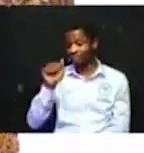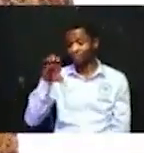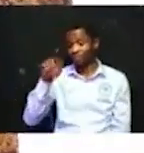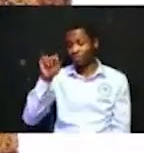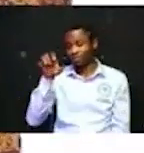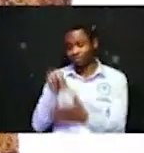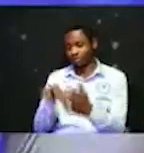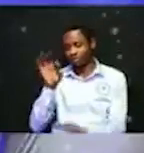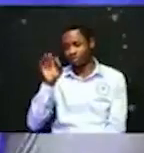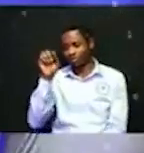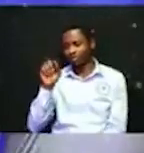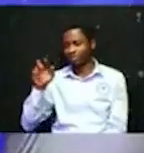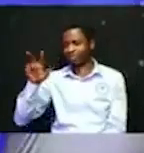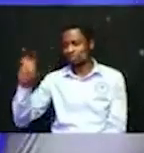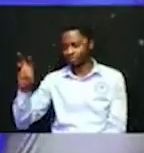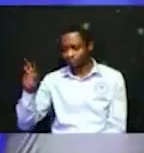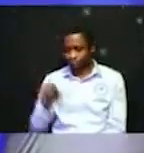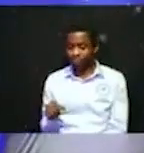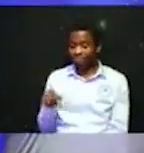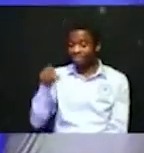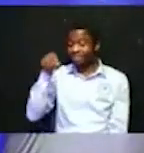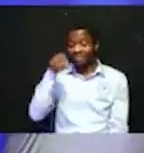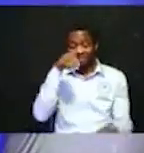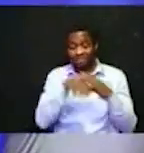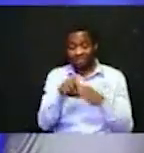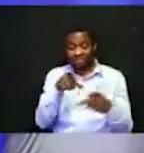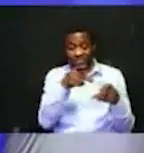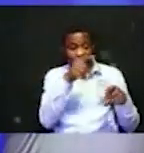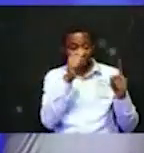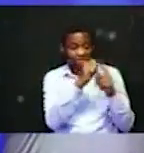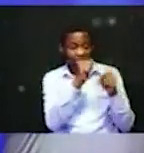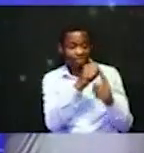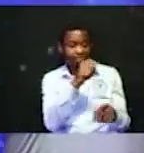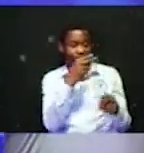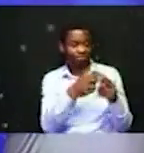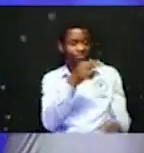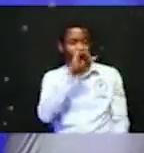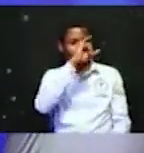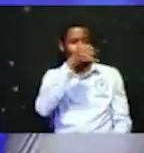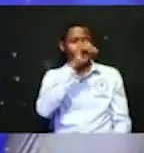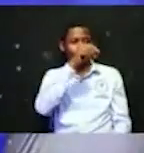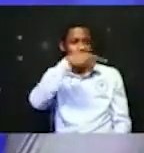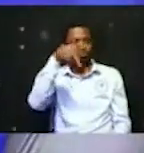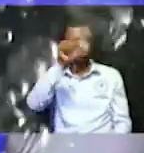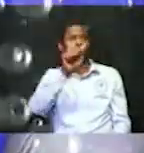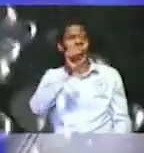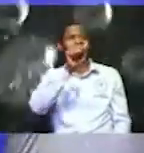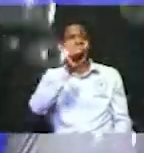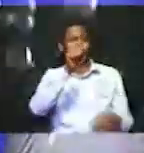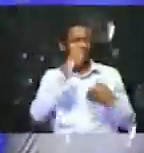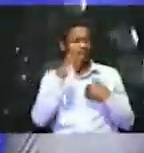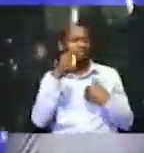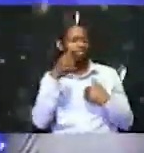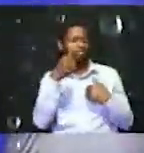Acts 9:36. In Joppa, there was a disciple named Tabitha. In Greek, her name is Dorcas. She